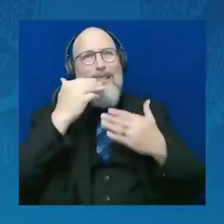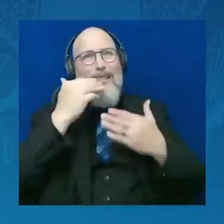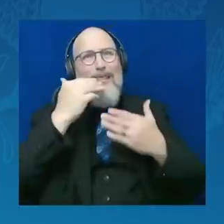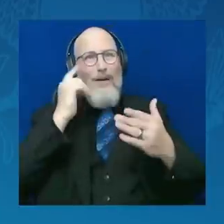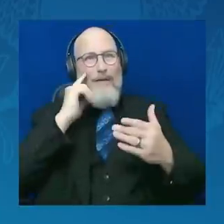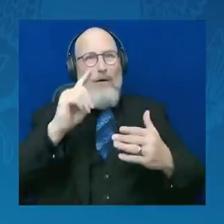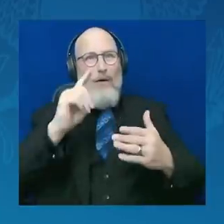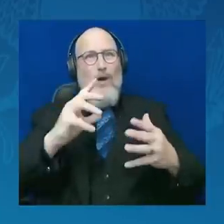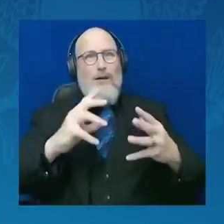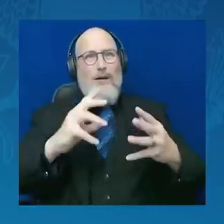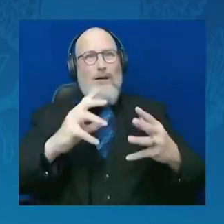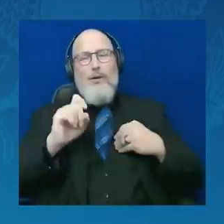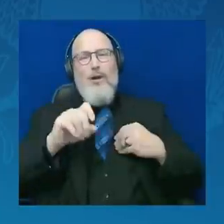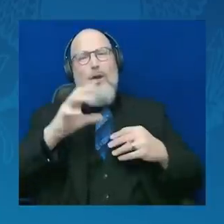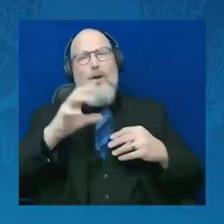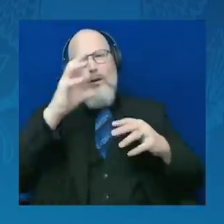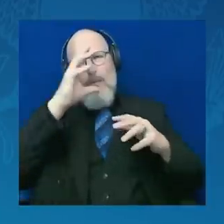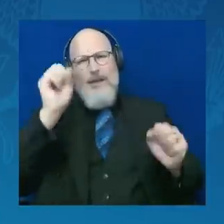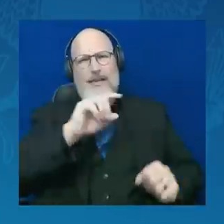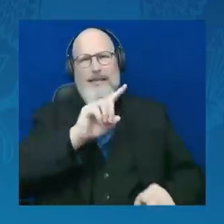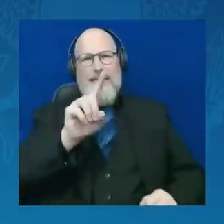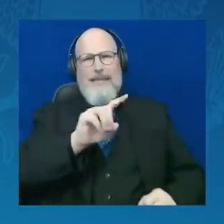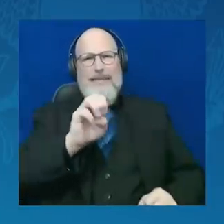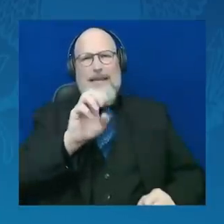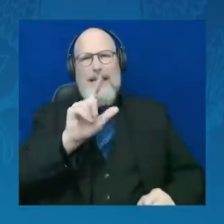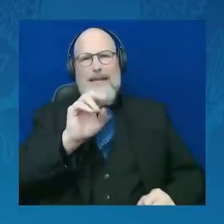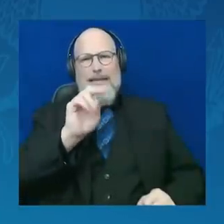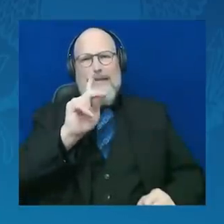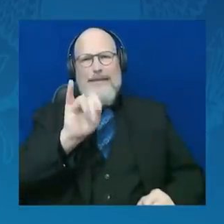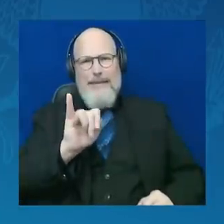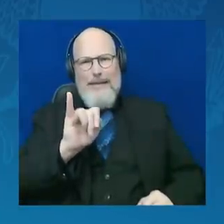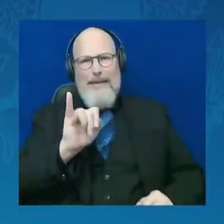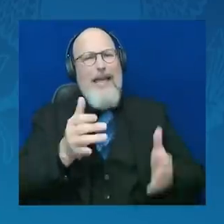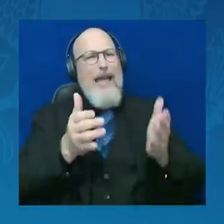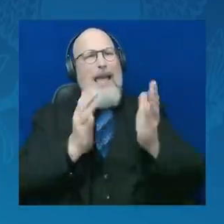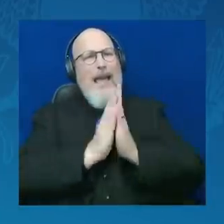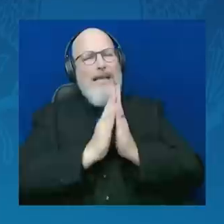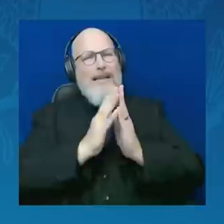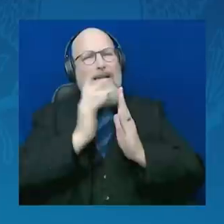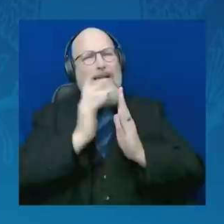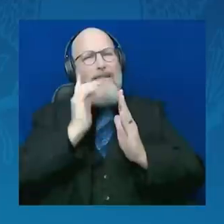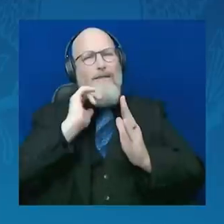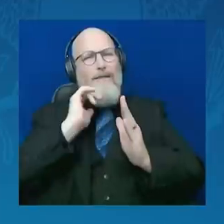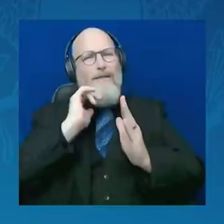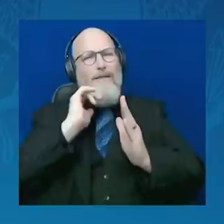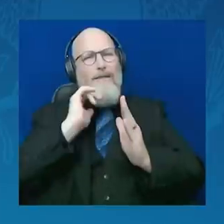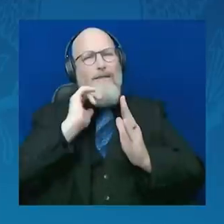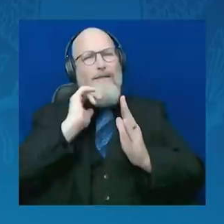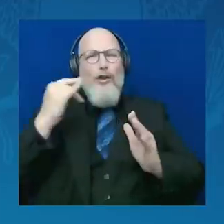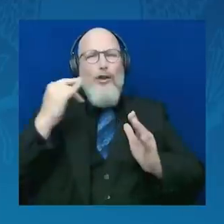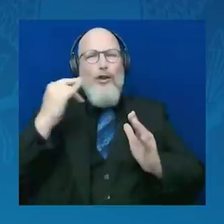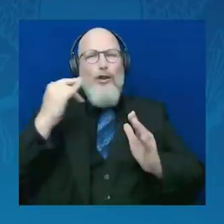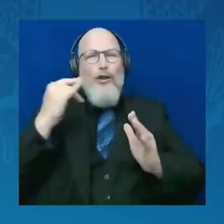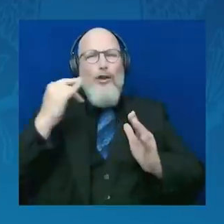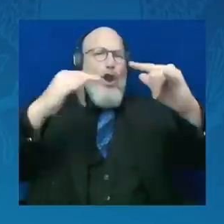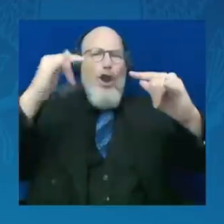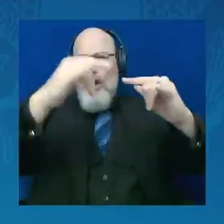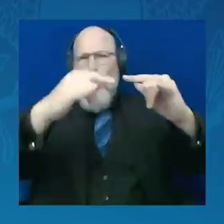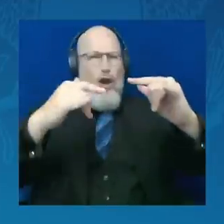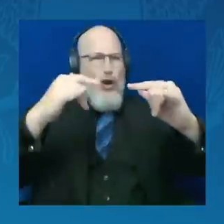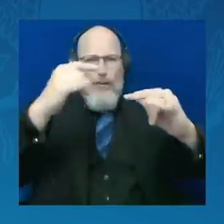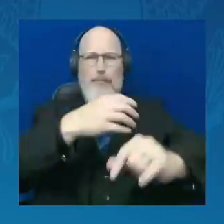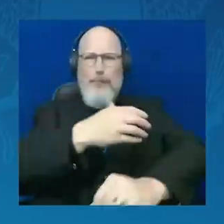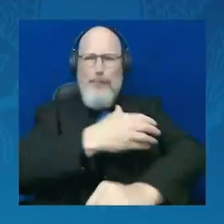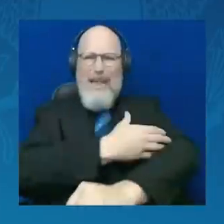President Zelensky has strongly asked for better air power in recent days. And my question is,